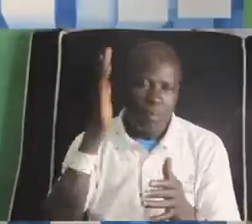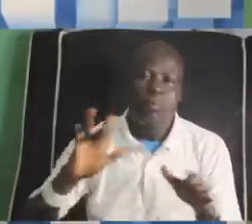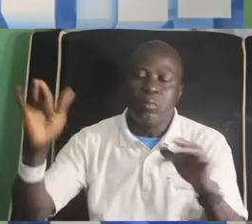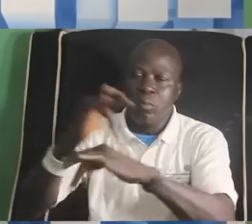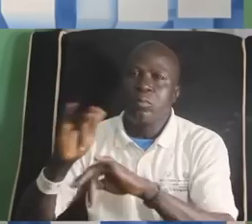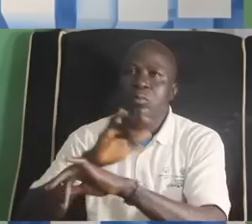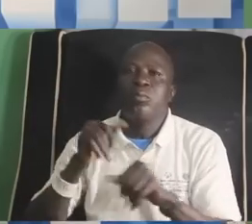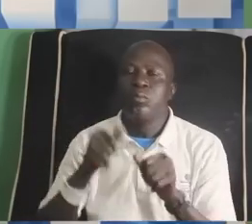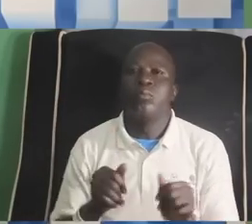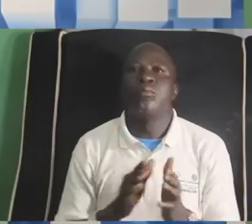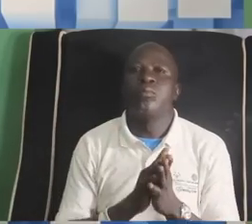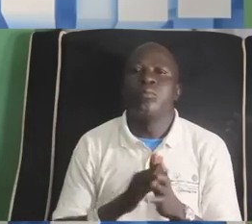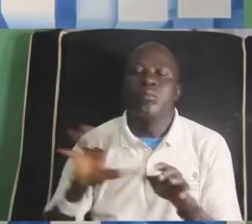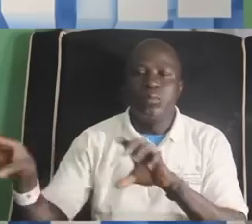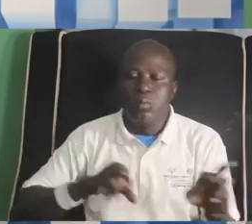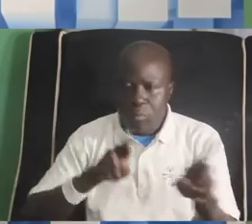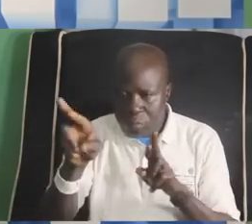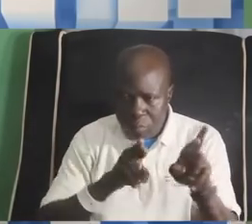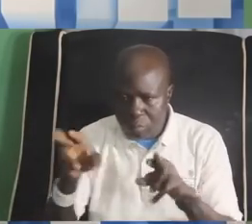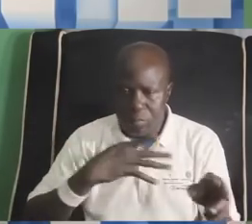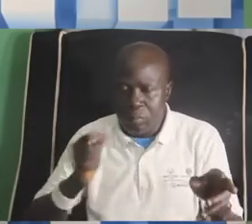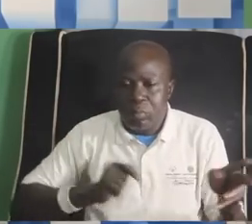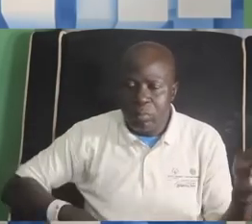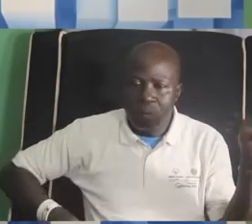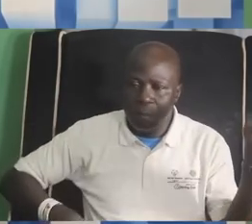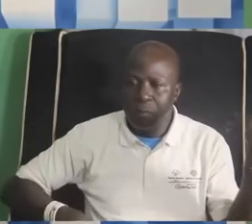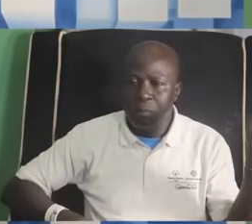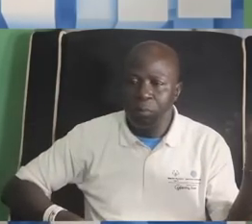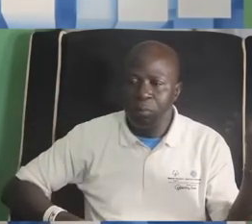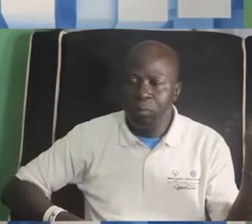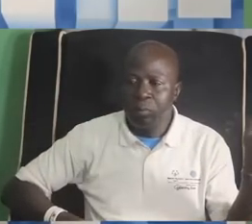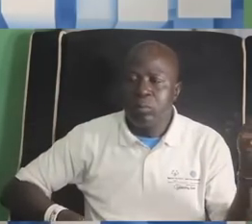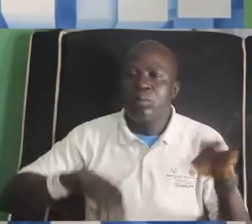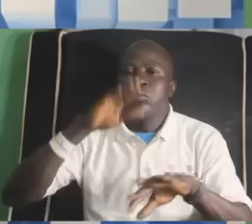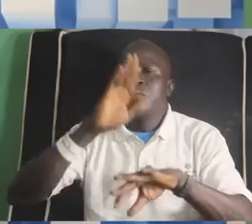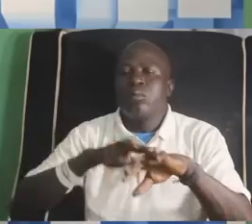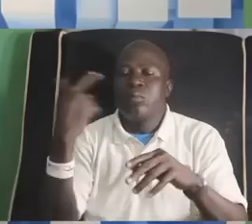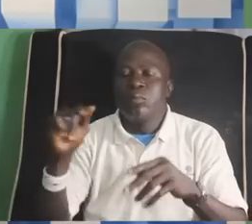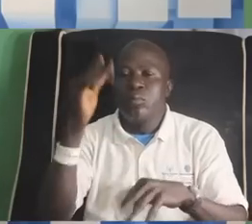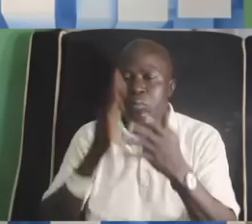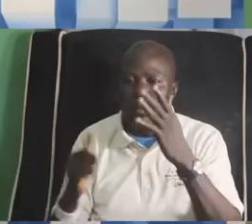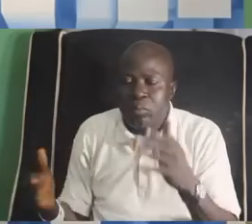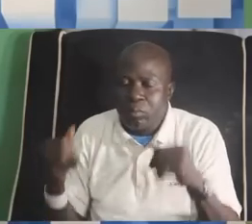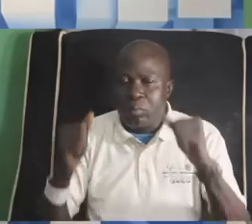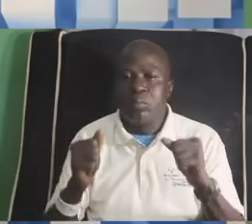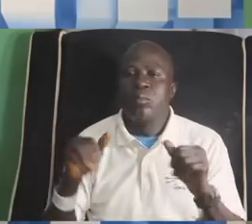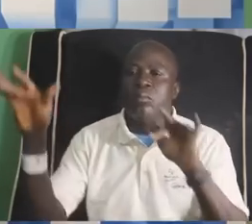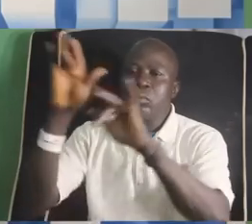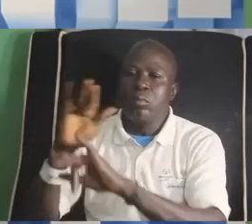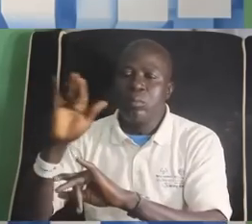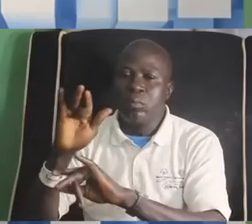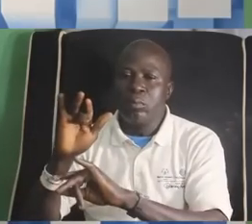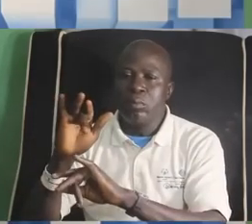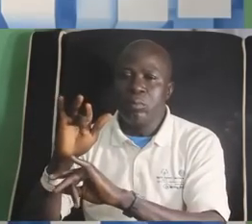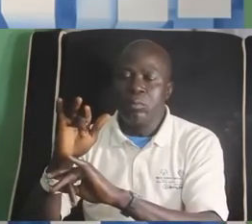gba. Amen. Wa de se bi oba. Amen. As a king. Won pe kini kan ni agbara anu. They call something power of mercy. Mo